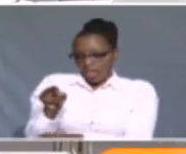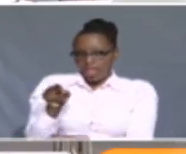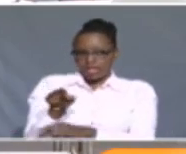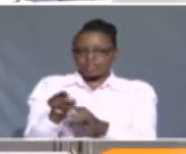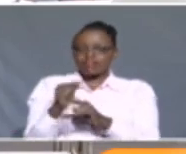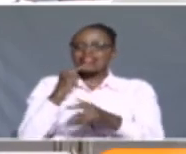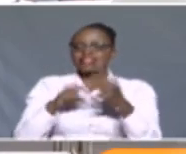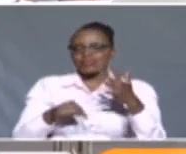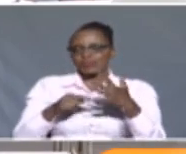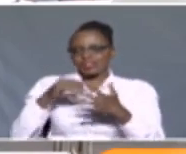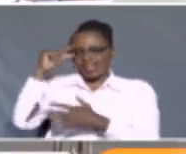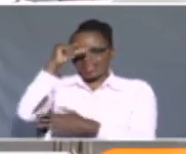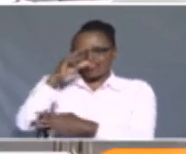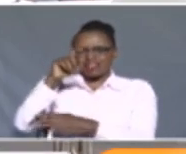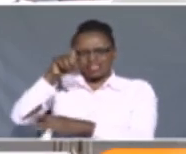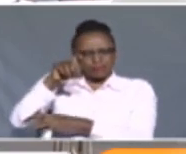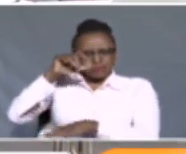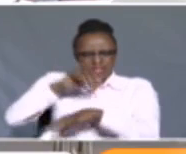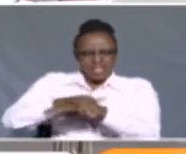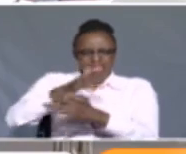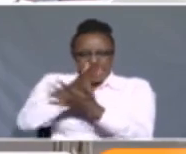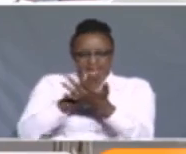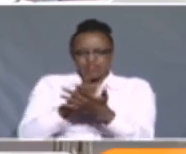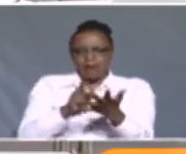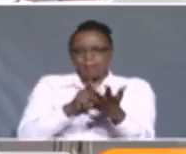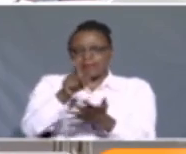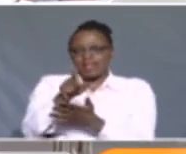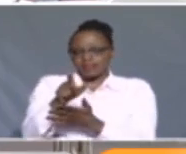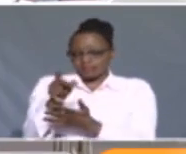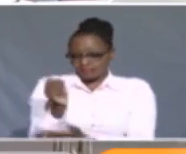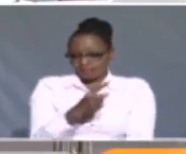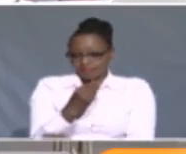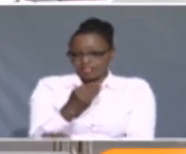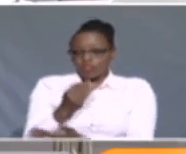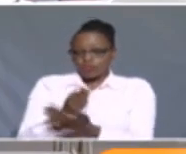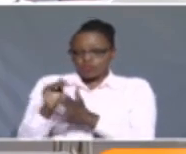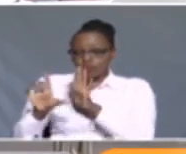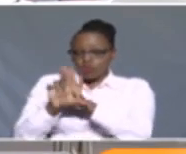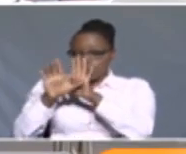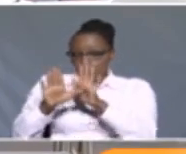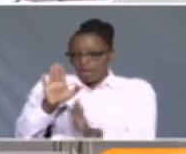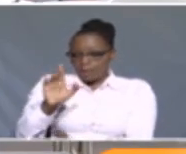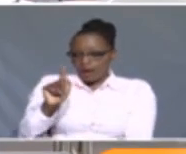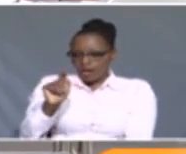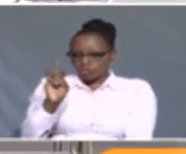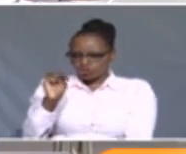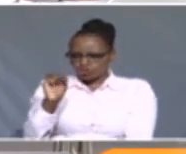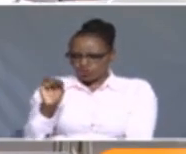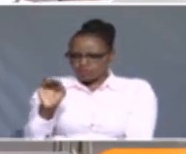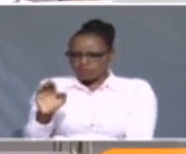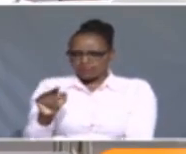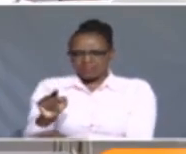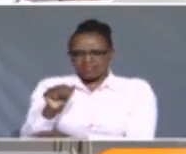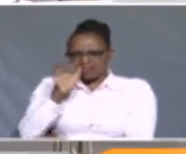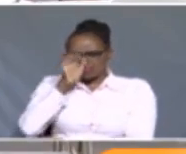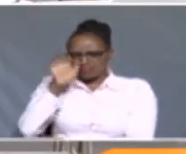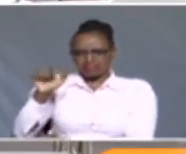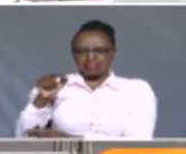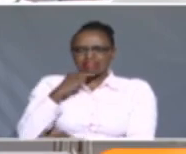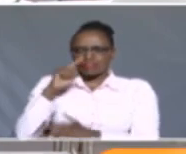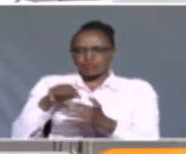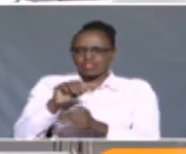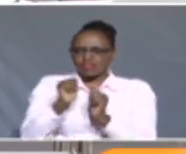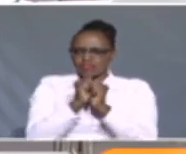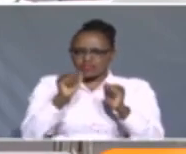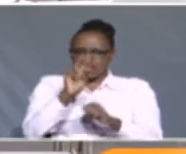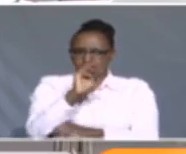the embattled governor should be receiving half pay. Waititu, through his lawyer, Professor Tom Ojienda, has dismissed the application and termed the